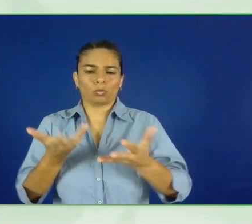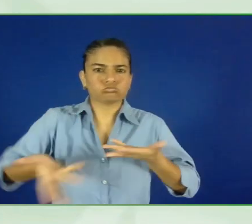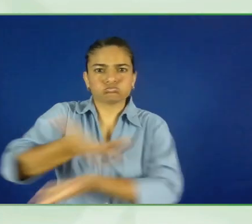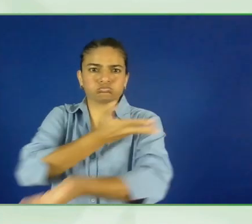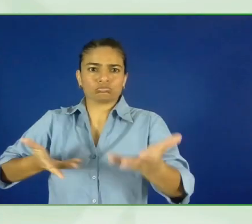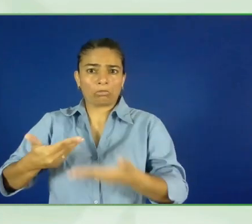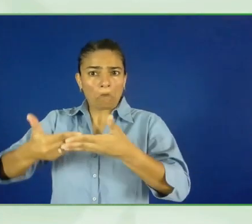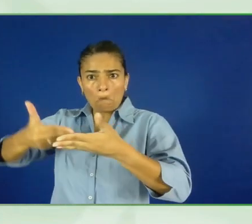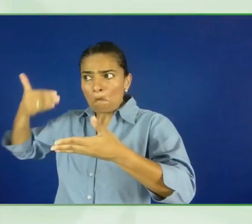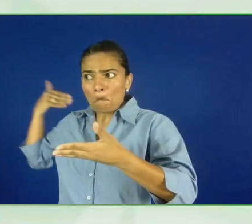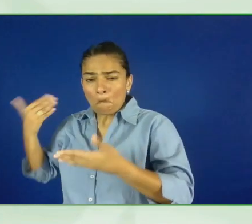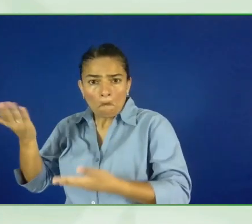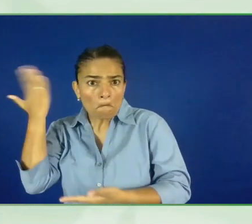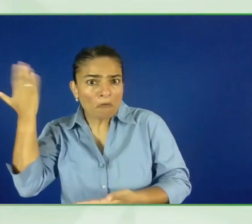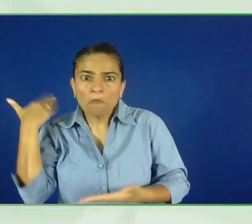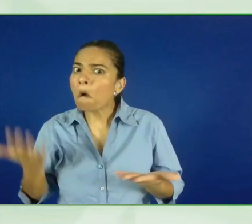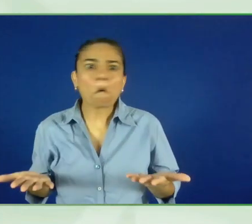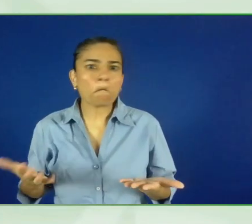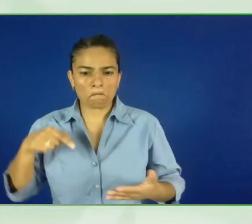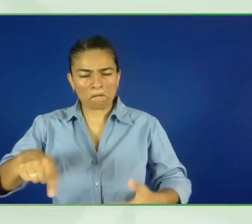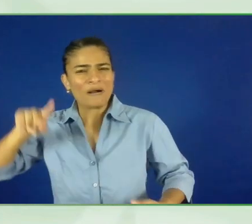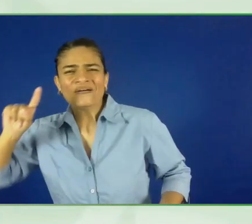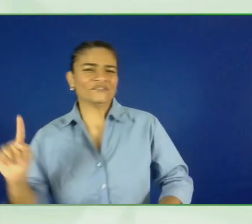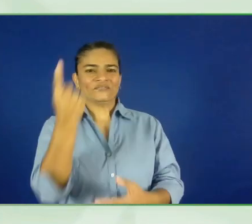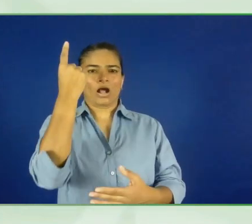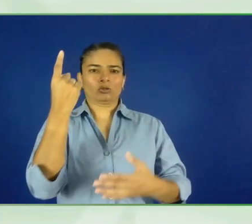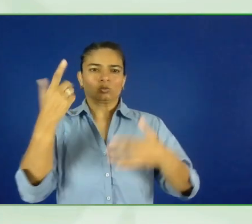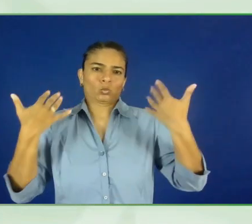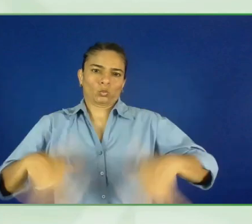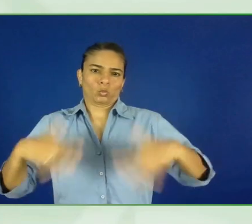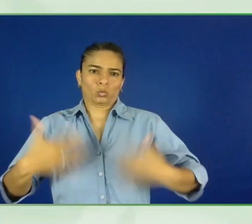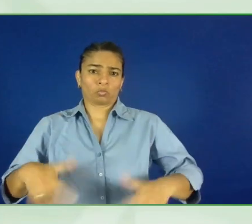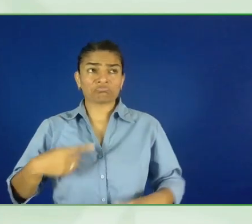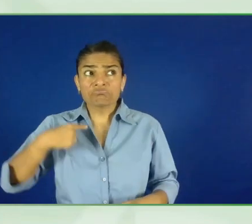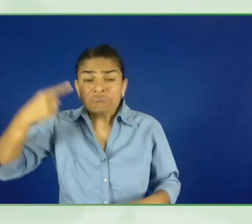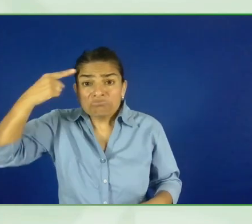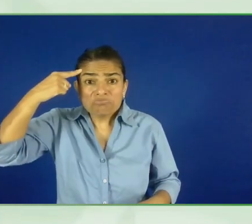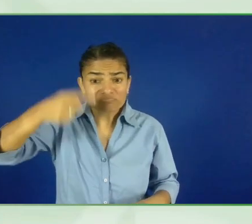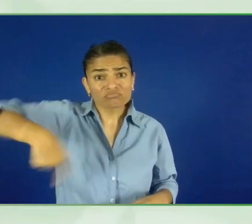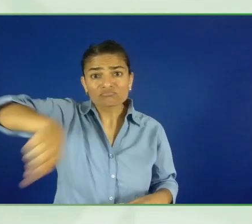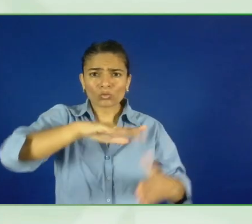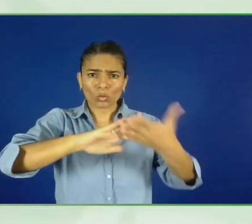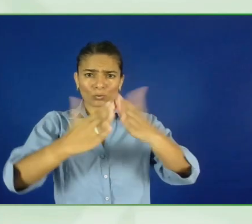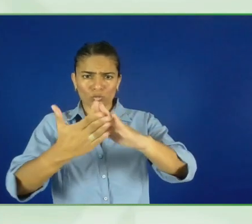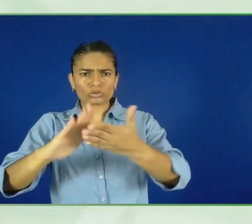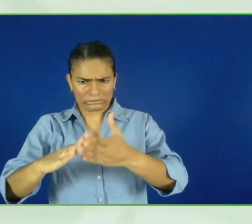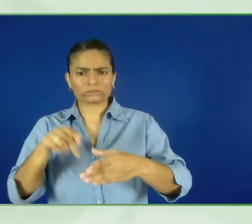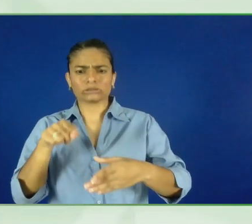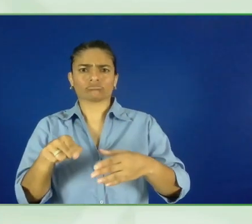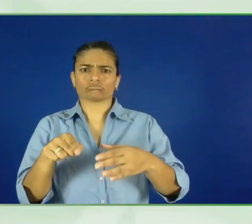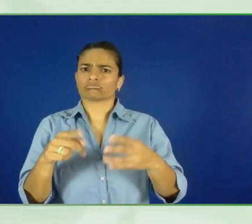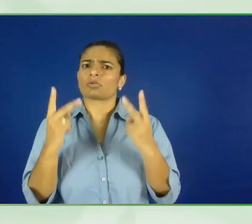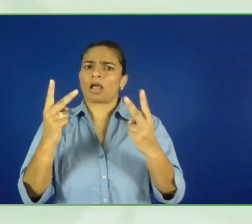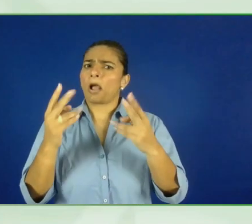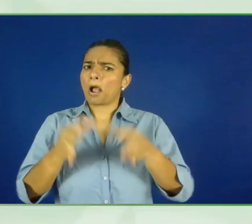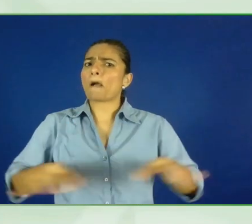also crucial for our community to get an understanding not only what artificial intelligence is. I think